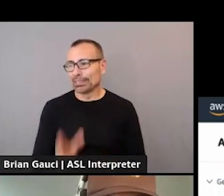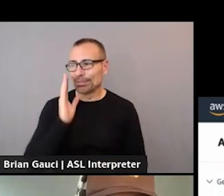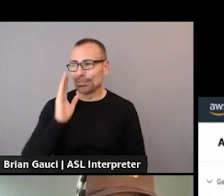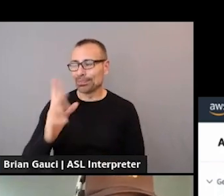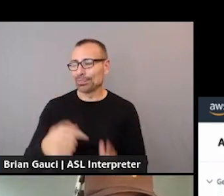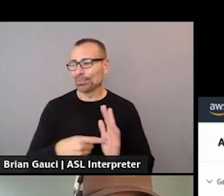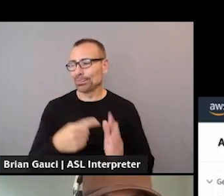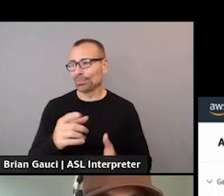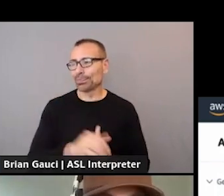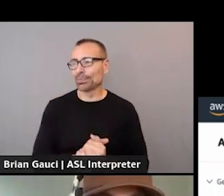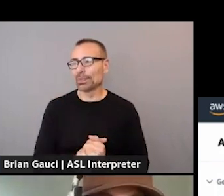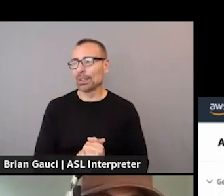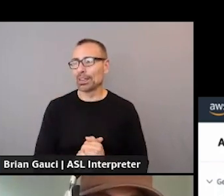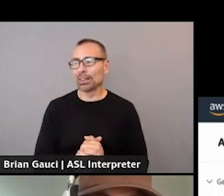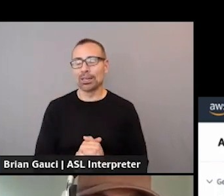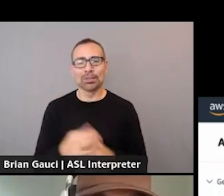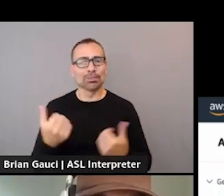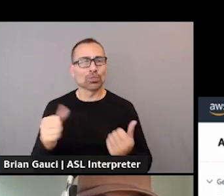to see how I can